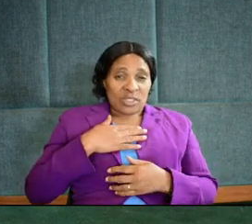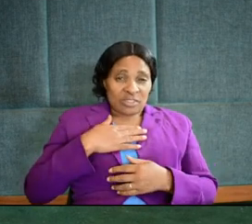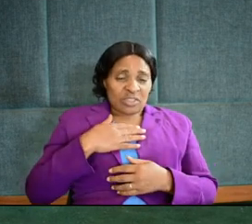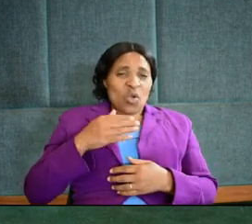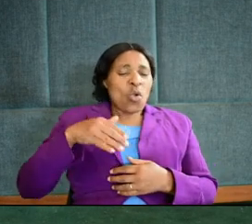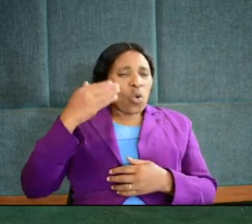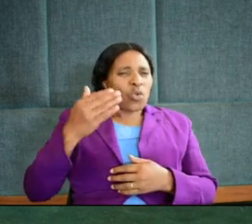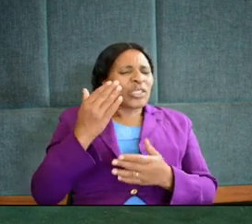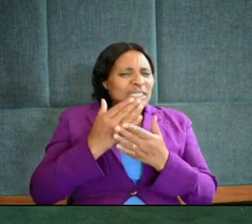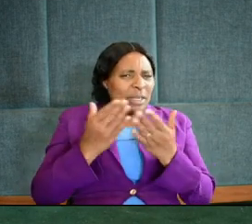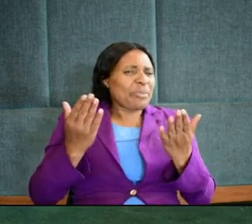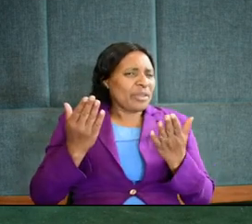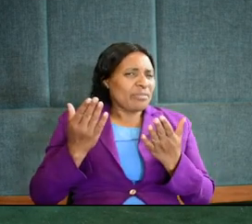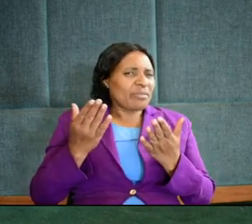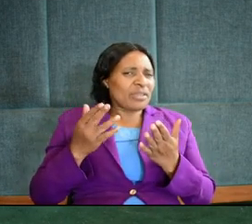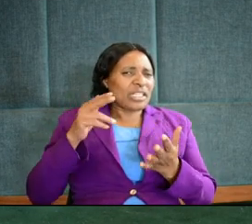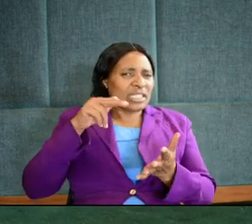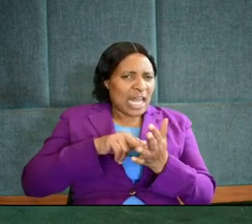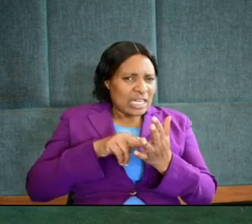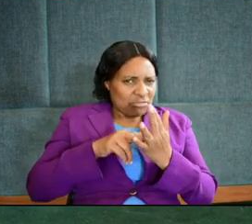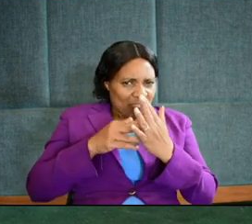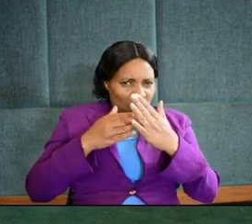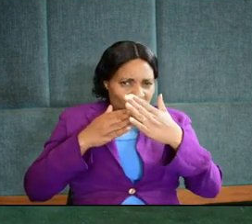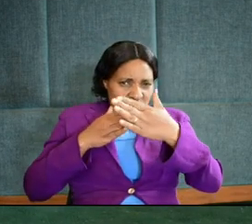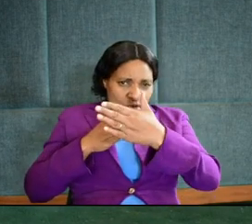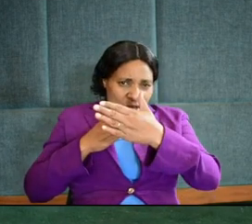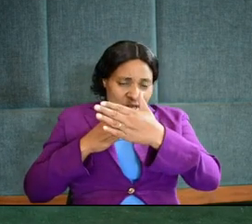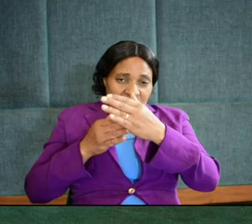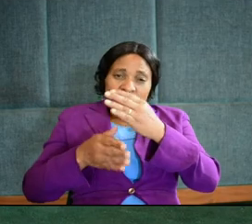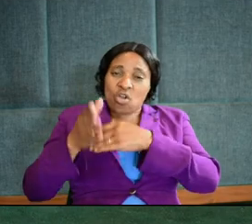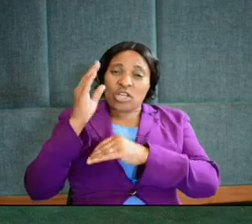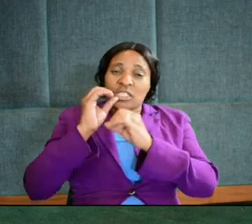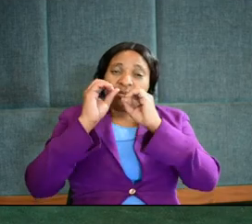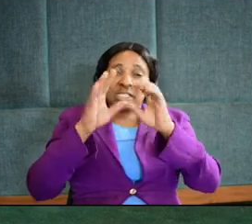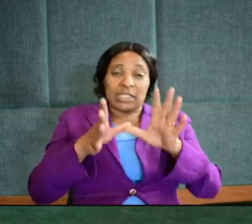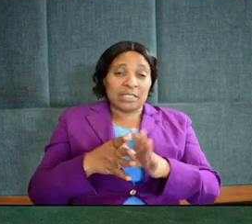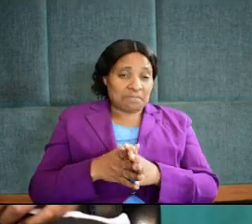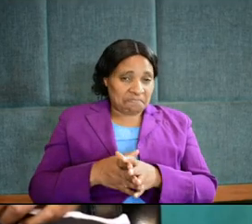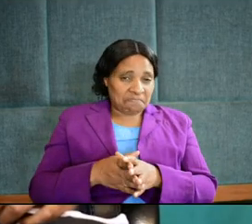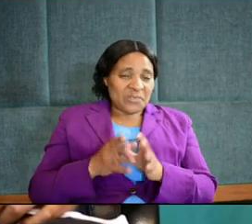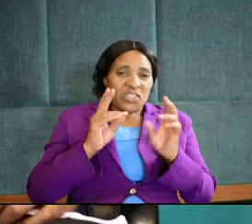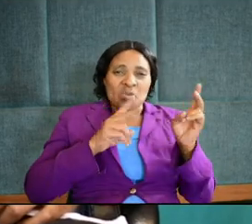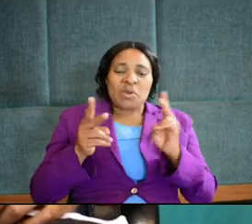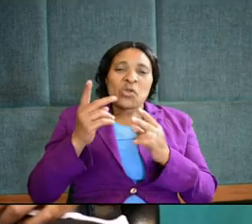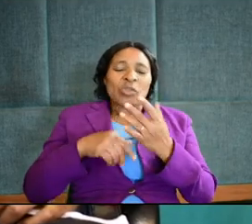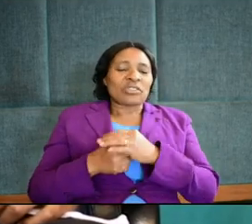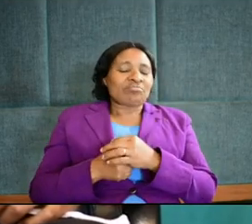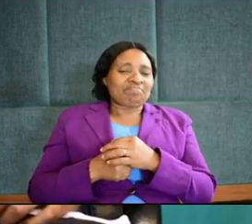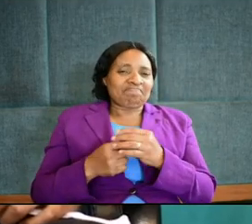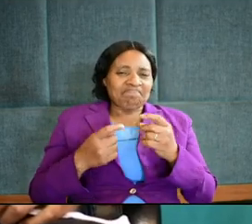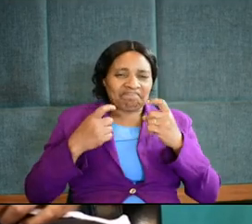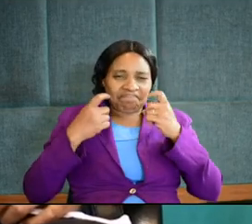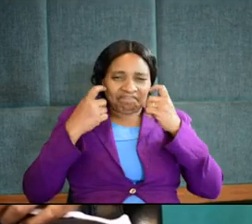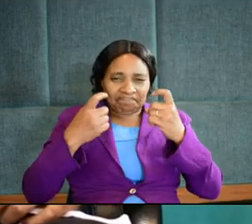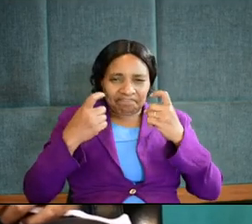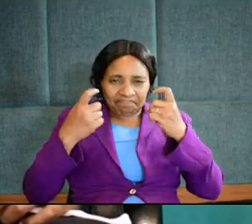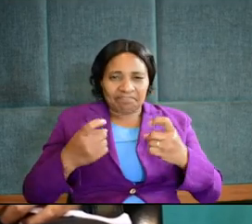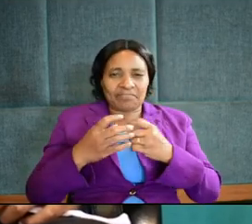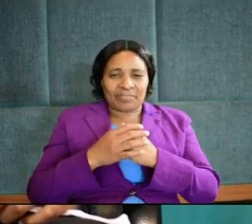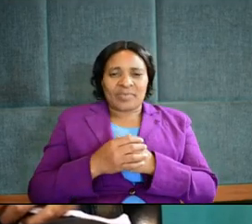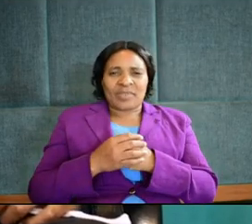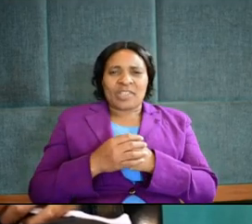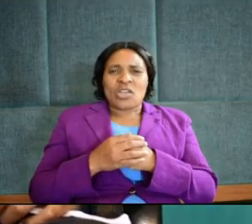There's always something standing in the way of God's blessing, and usually it's sin. Sin will